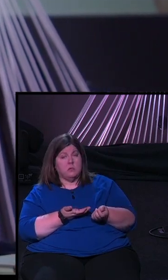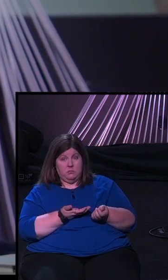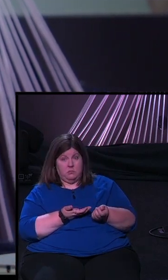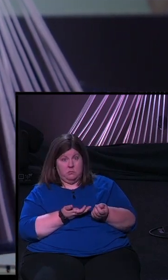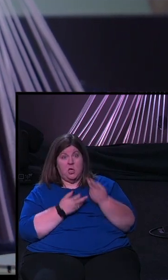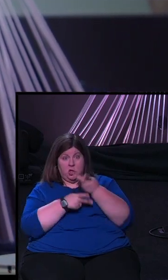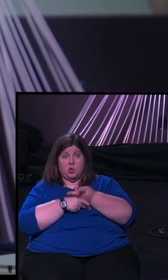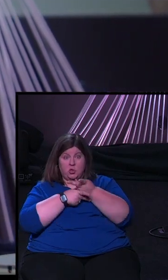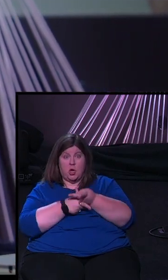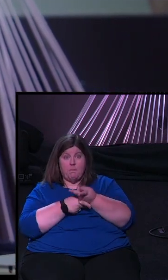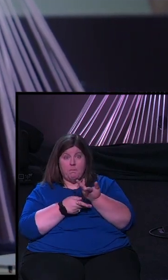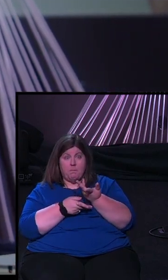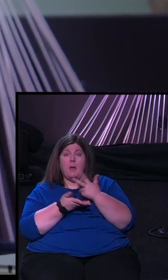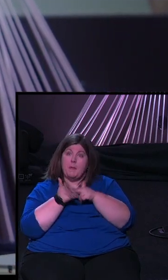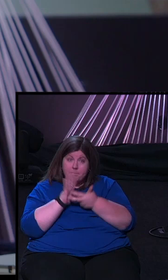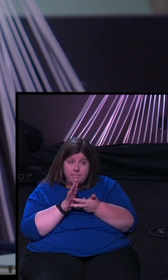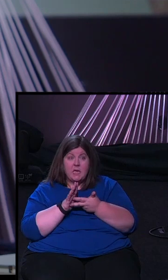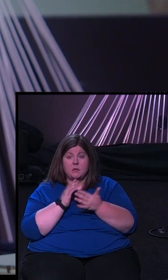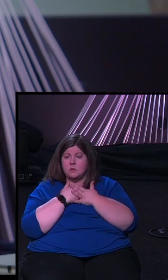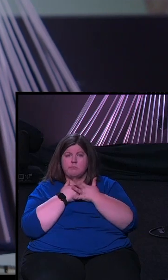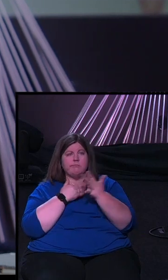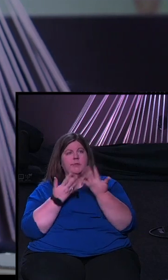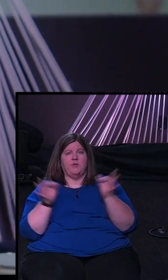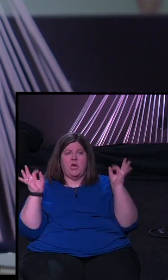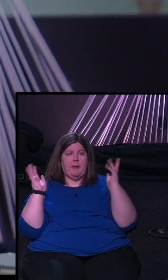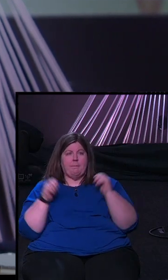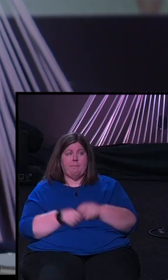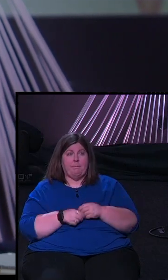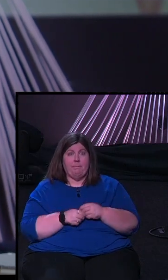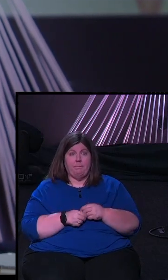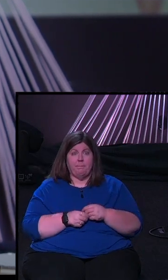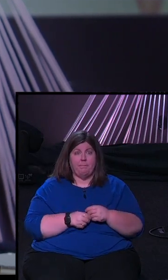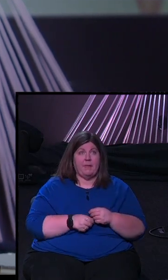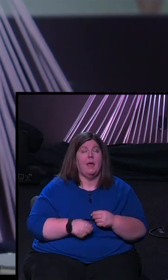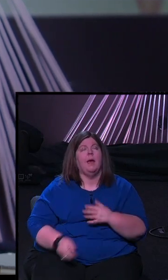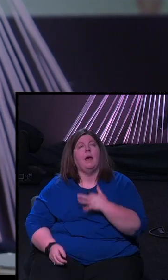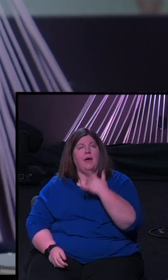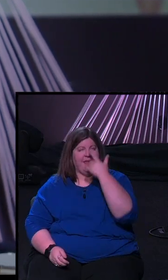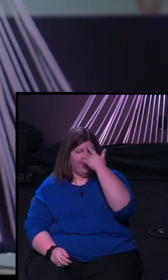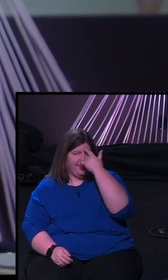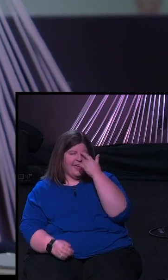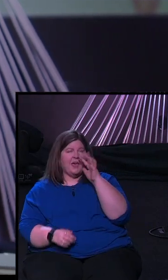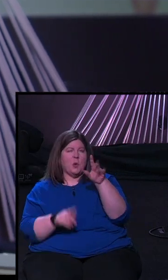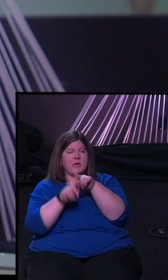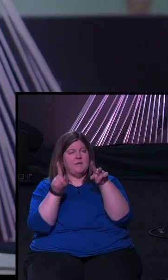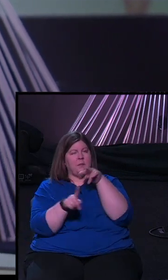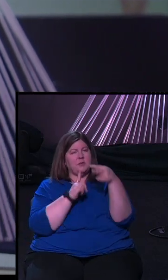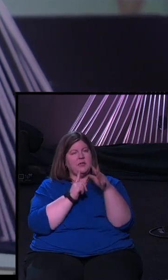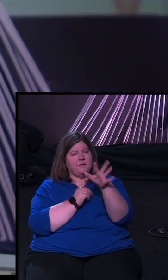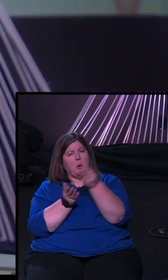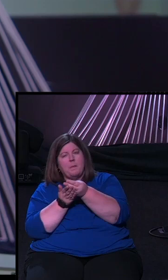Stewardship leads to freedom. Think about how differently you would see your wealth and your possessions if you